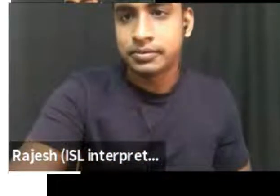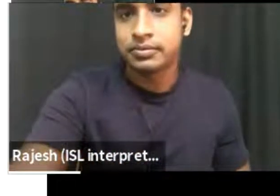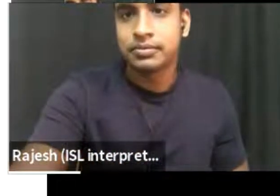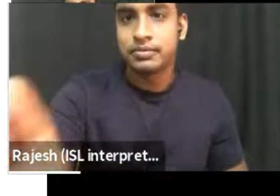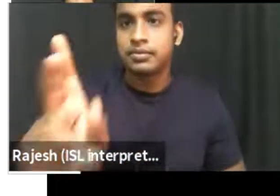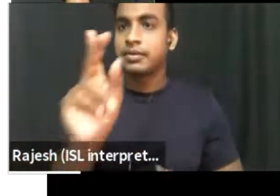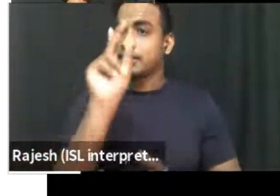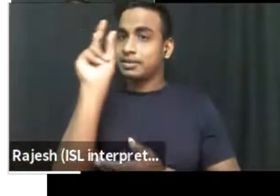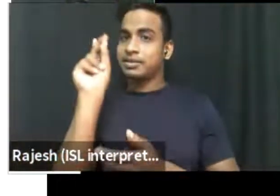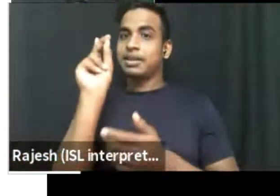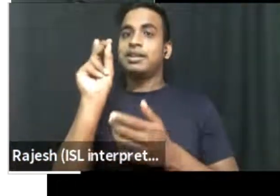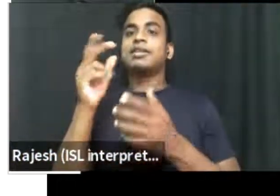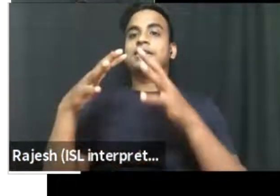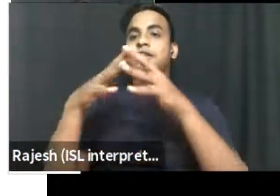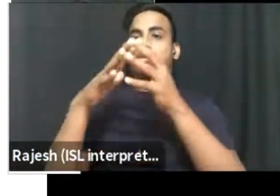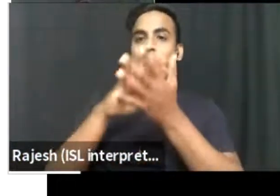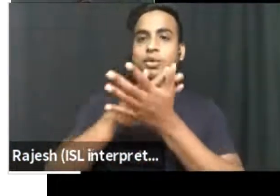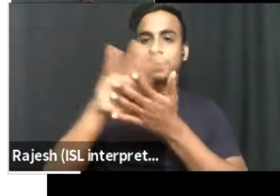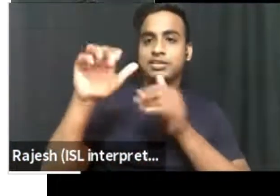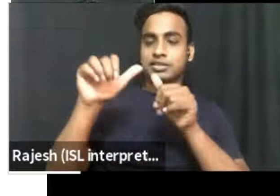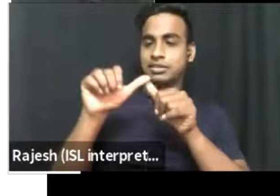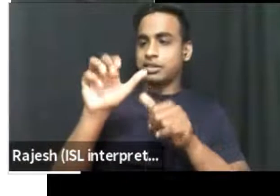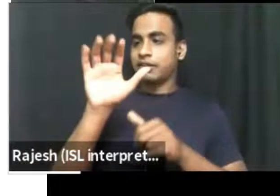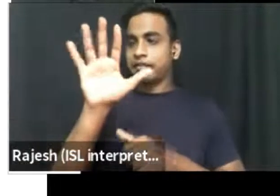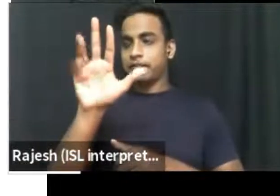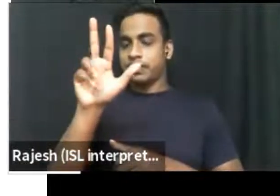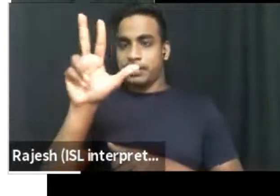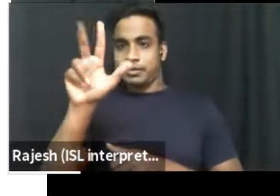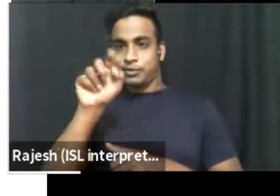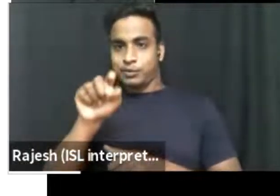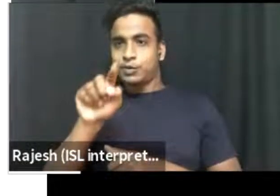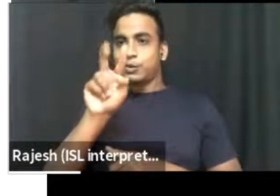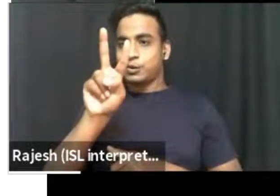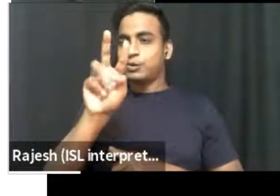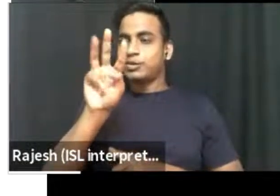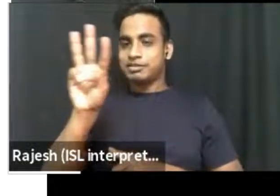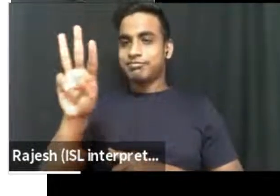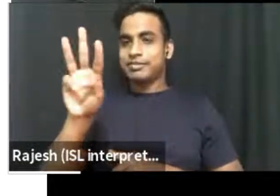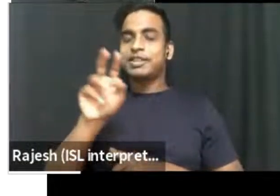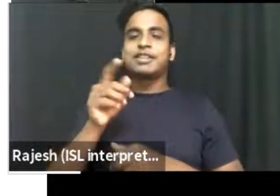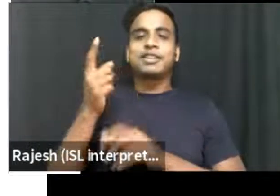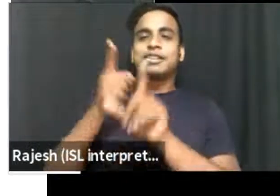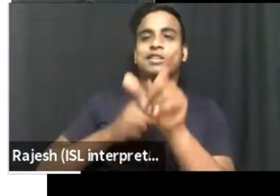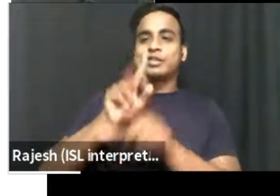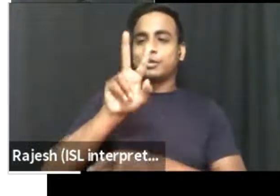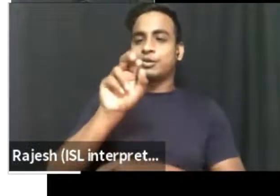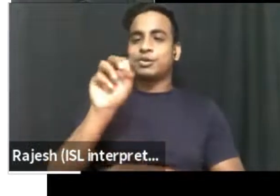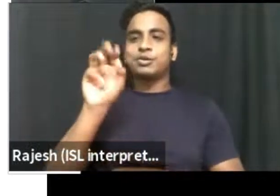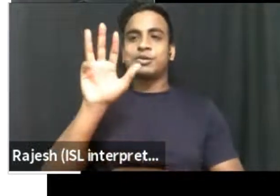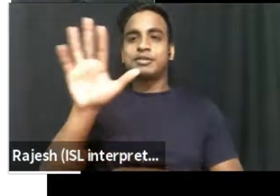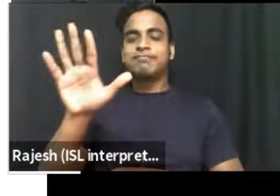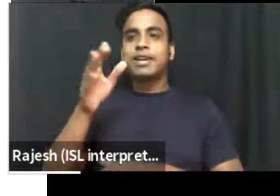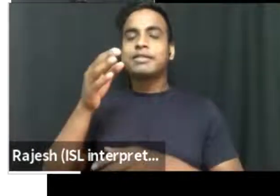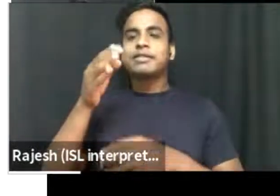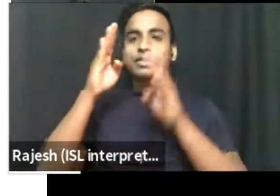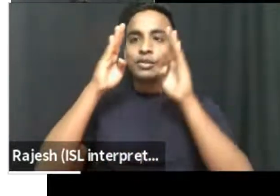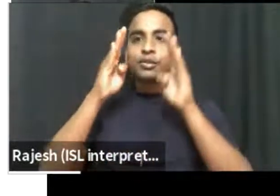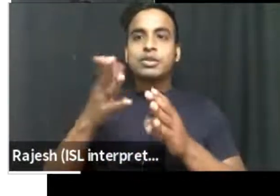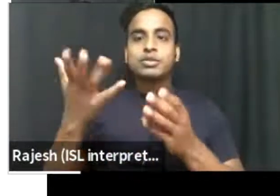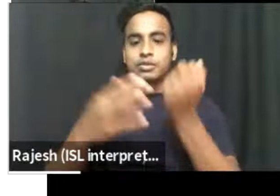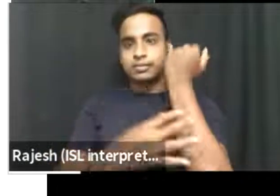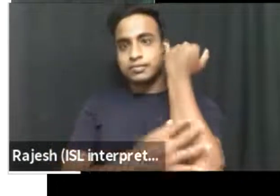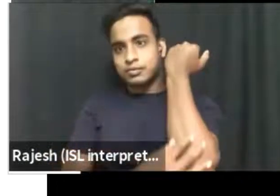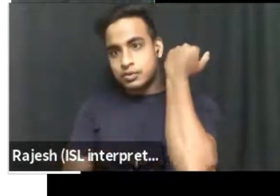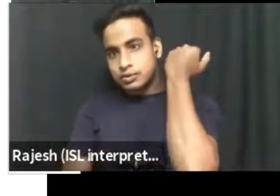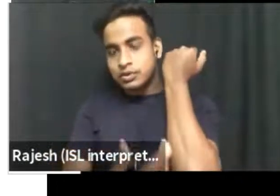very particularly looks at the link between disability, poverty, the environmental degradation of